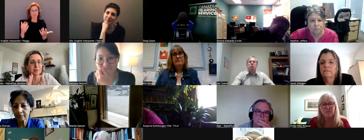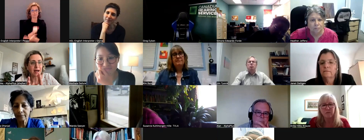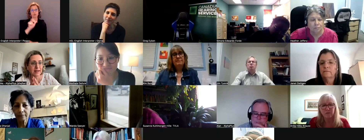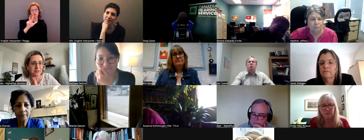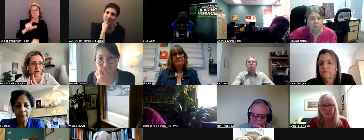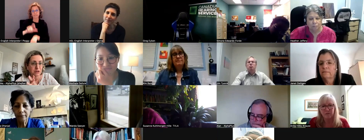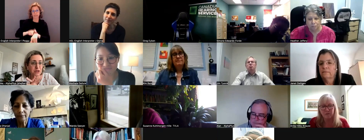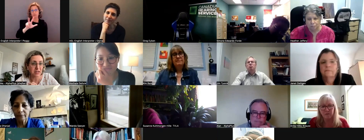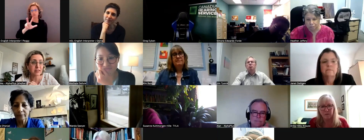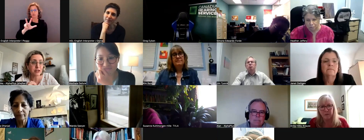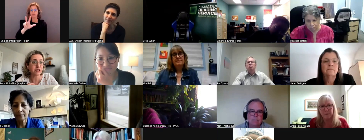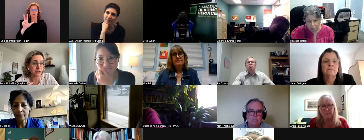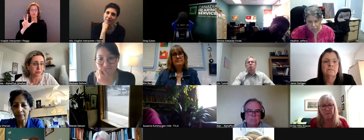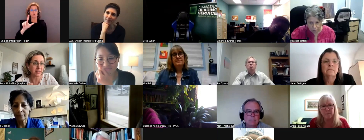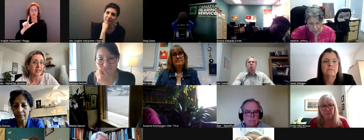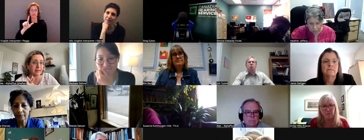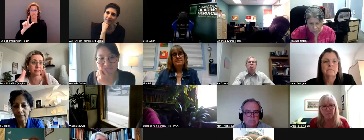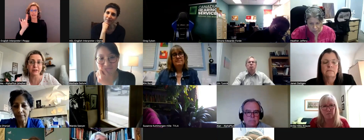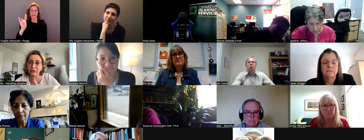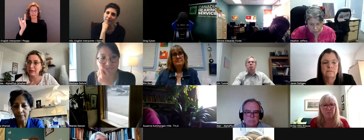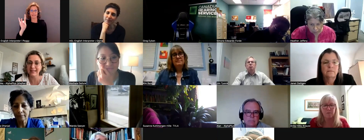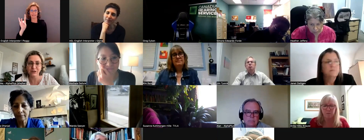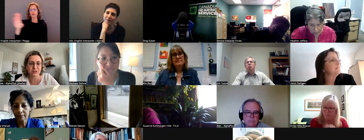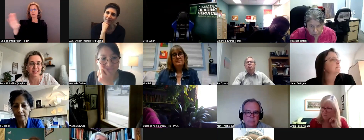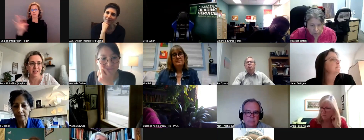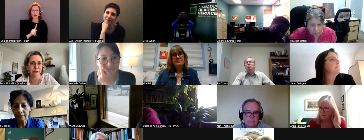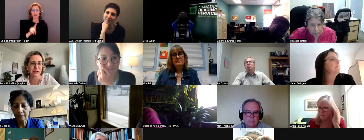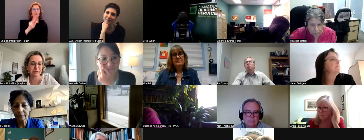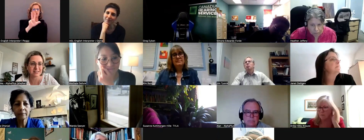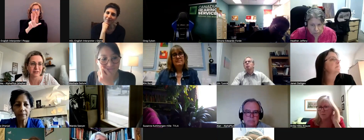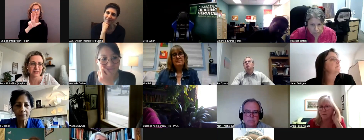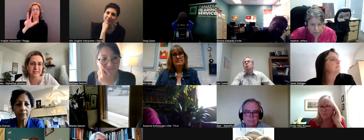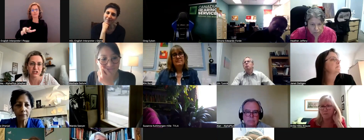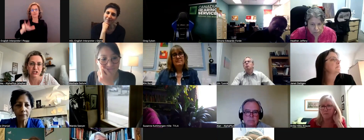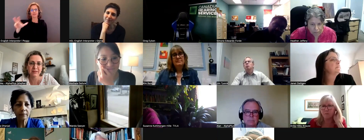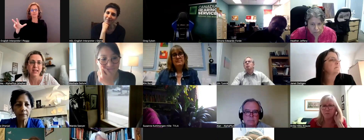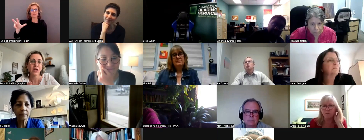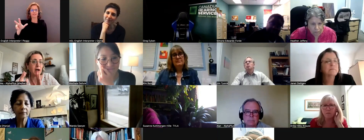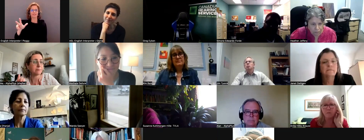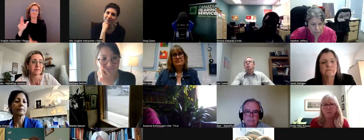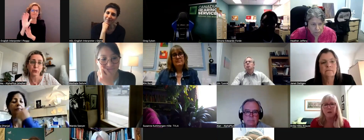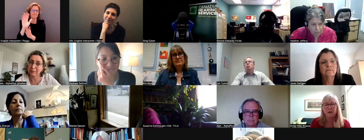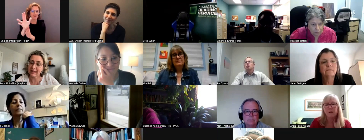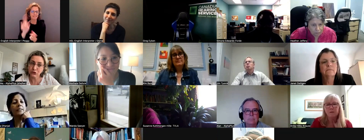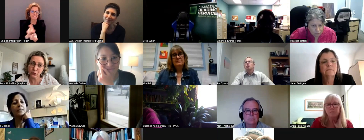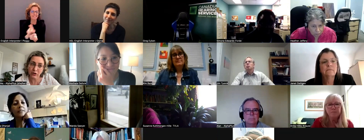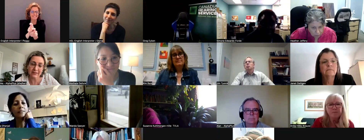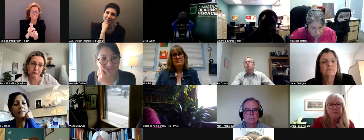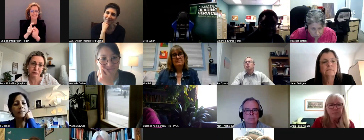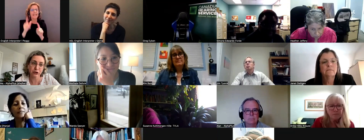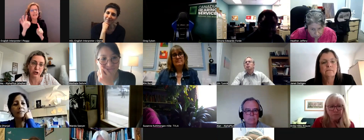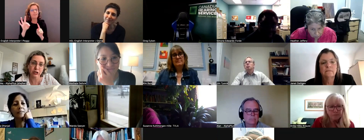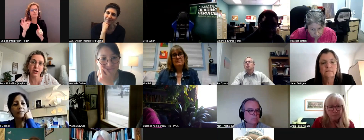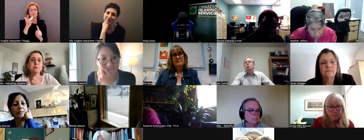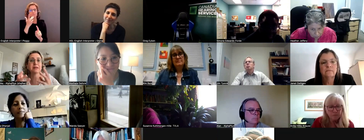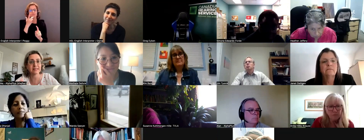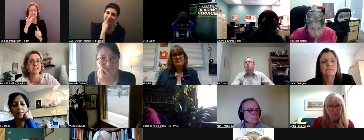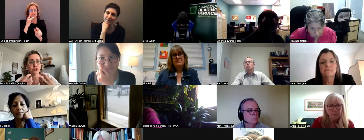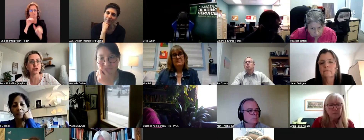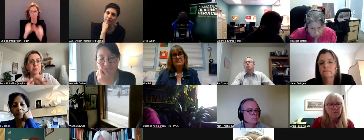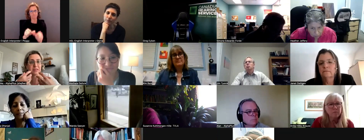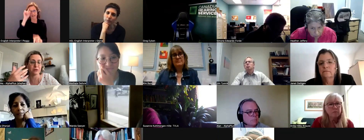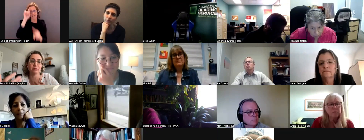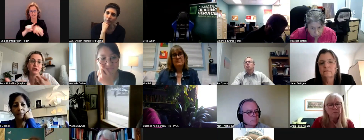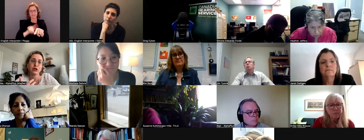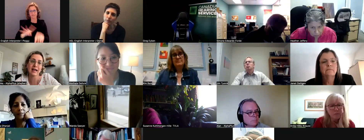Let's come back at around 3:33 if you're planning to stay for the rest of the session. We are planning to work until 4 o'clock, but this